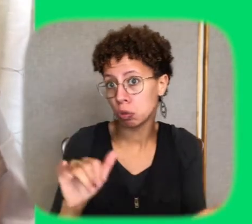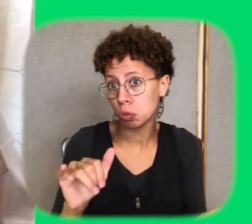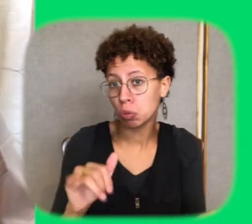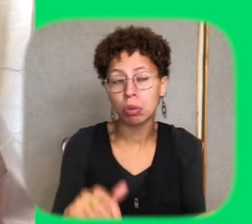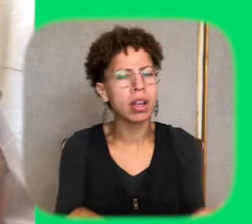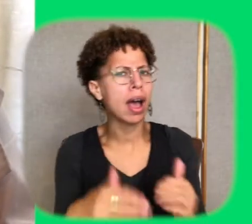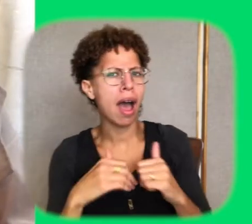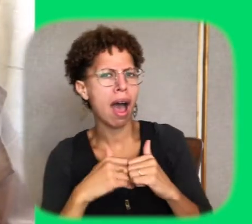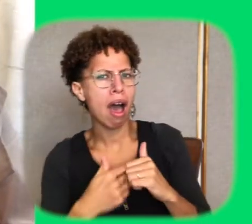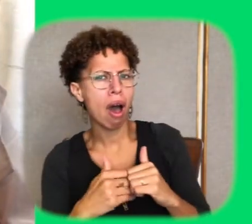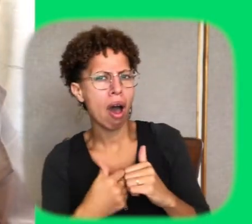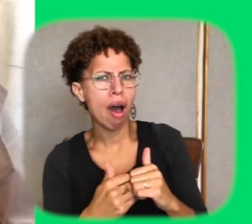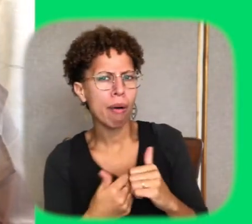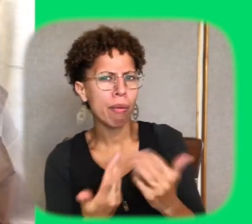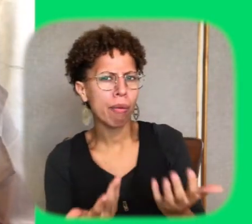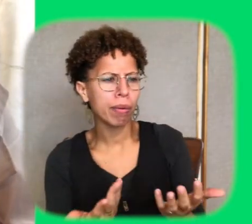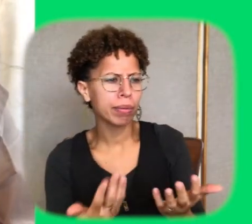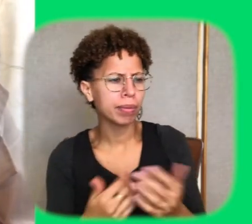Well,